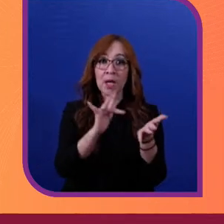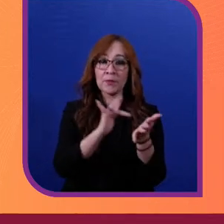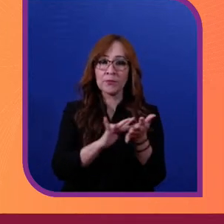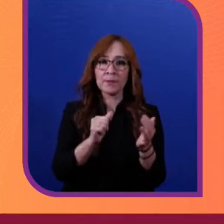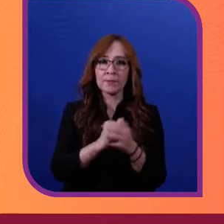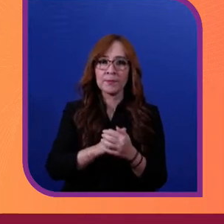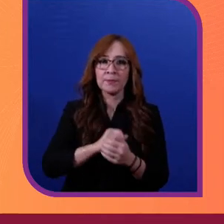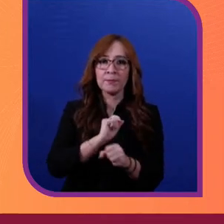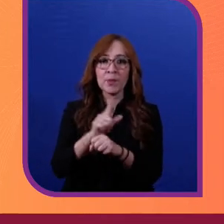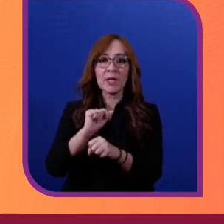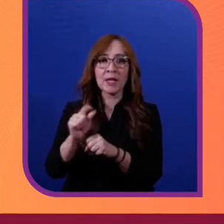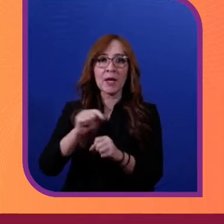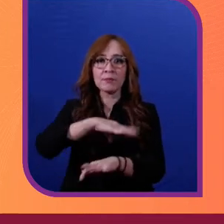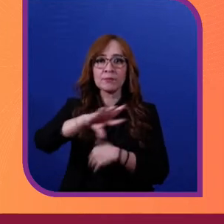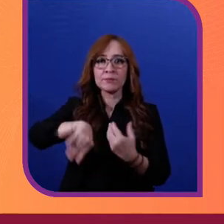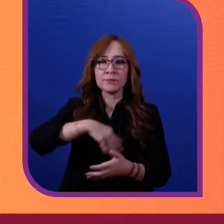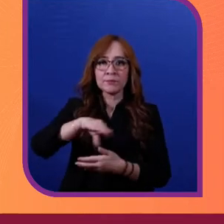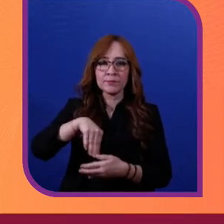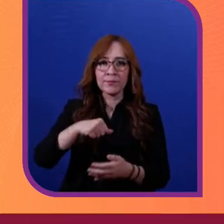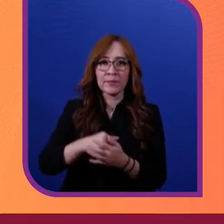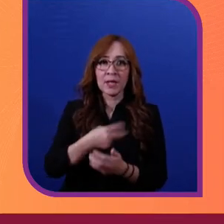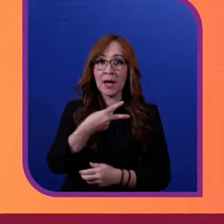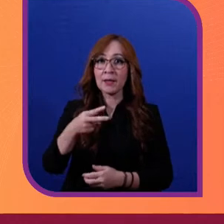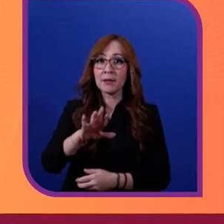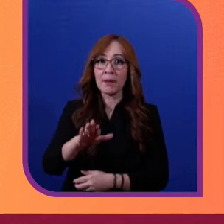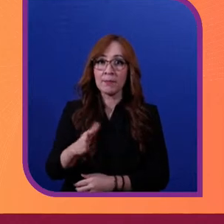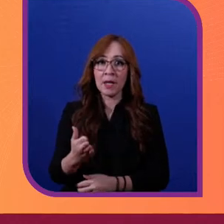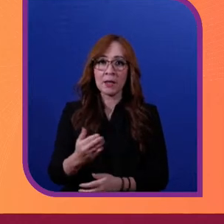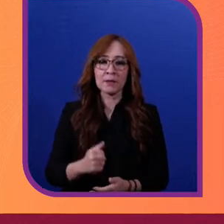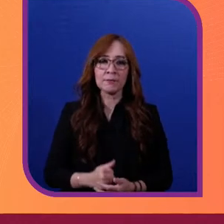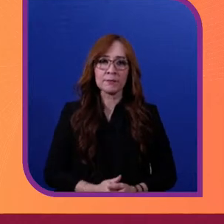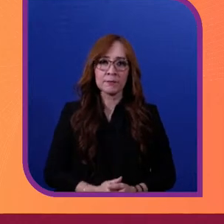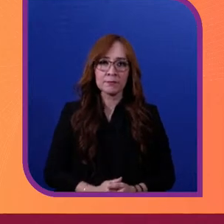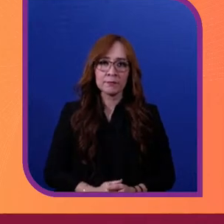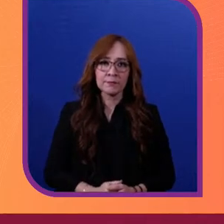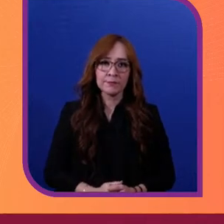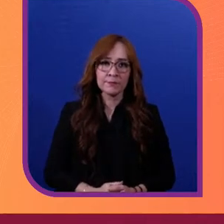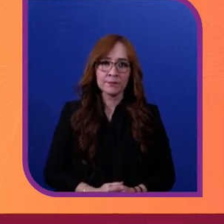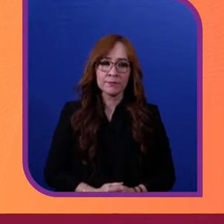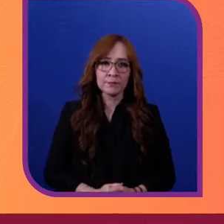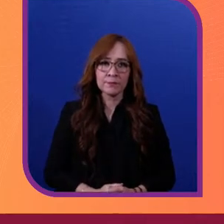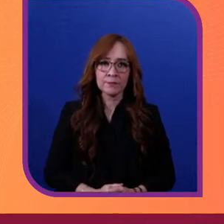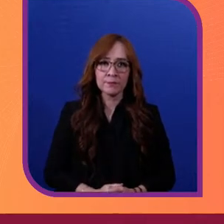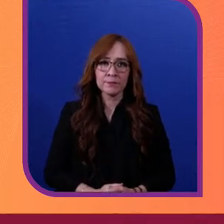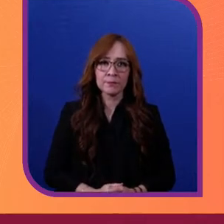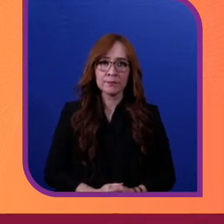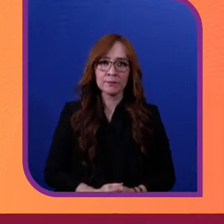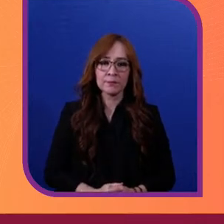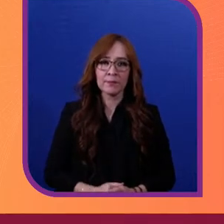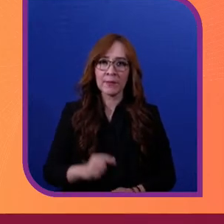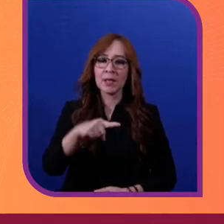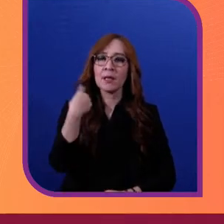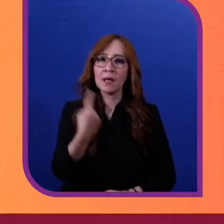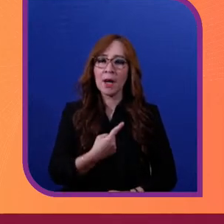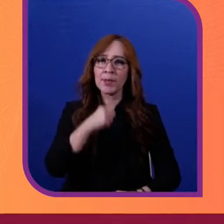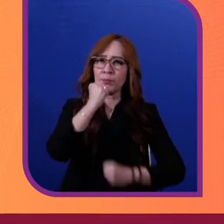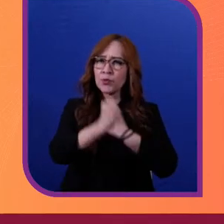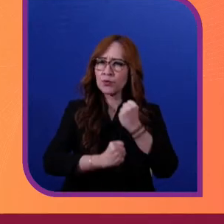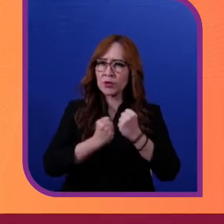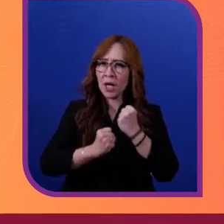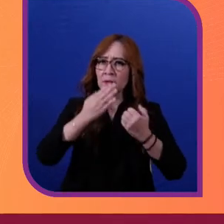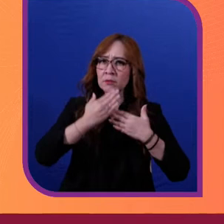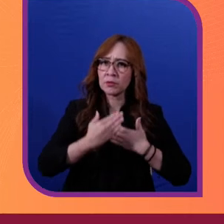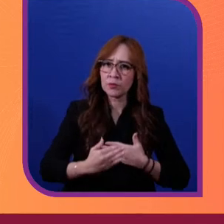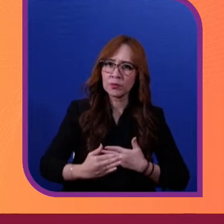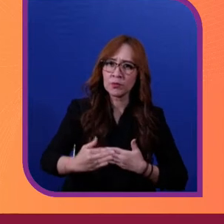not only by way of extending Network and partners involved